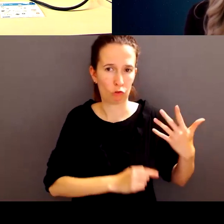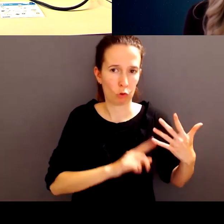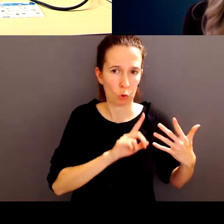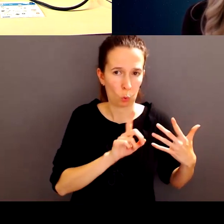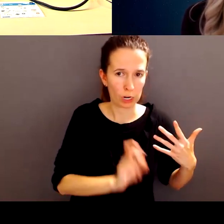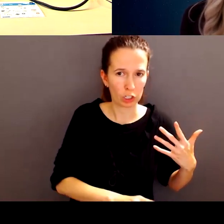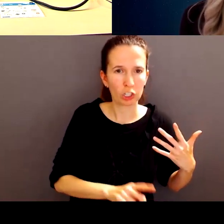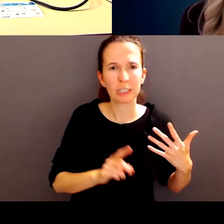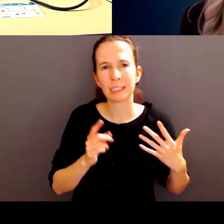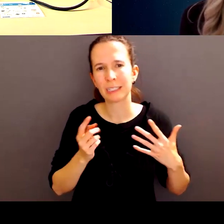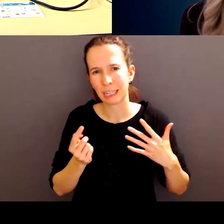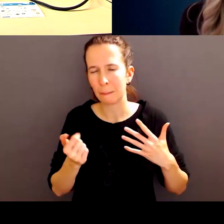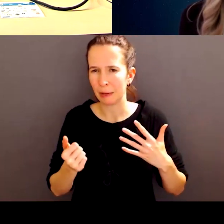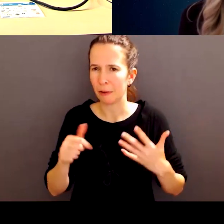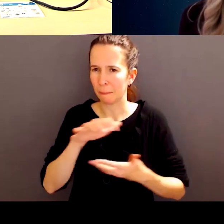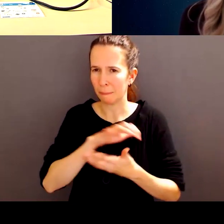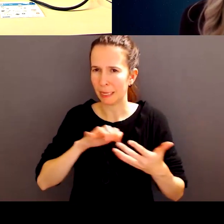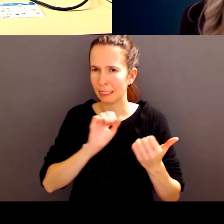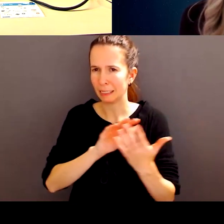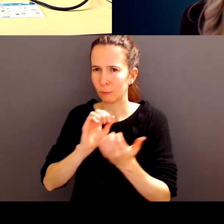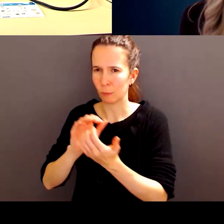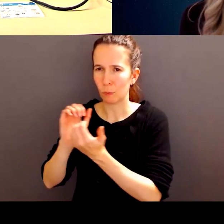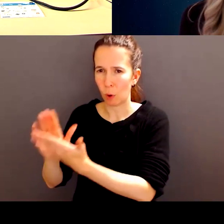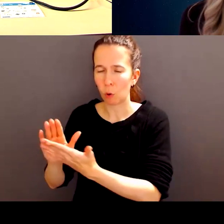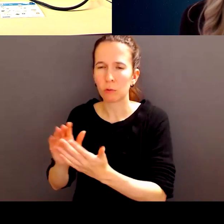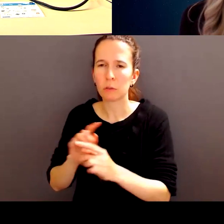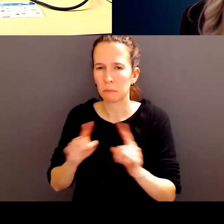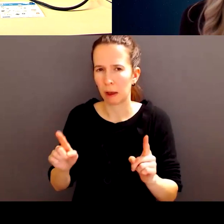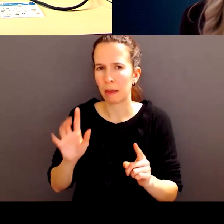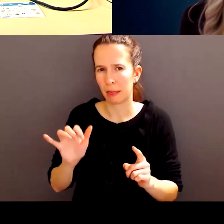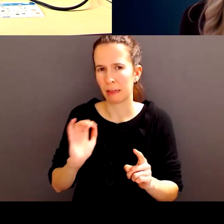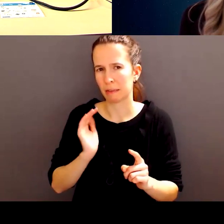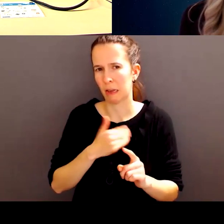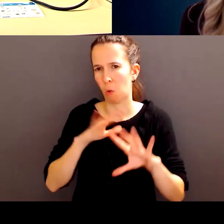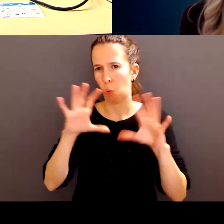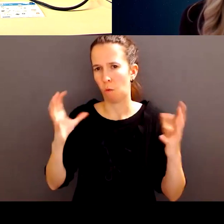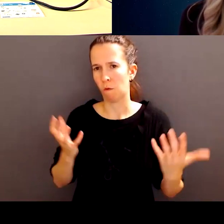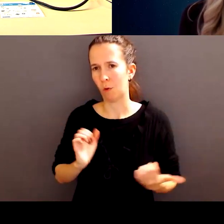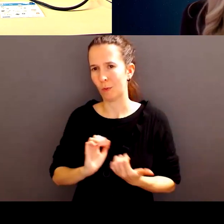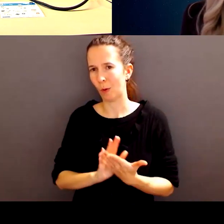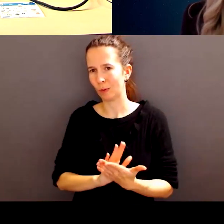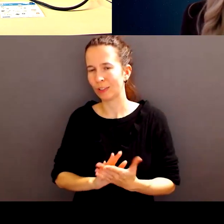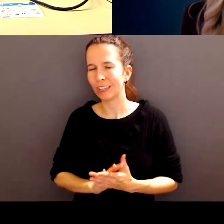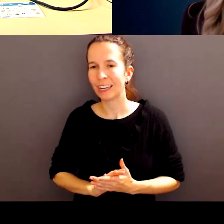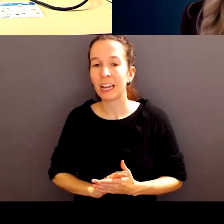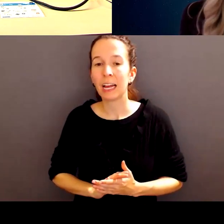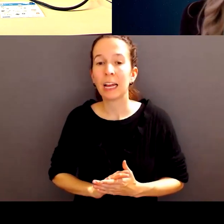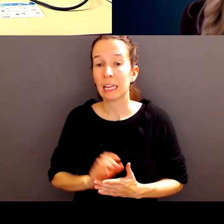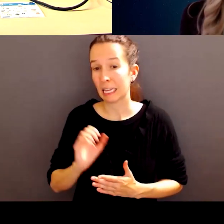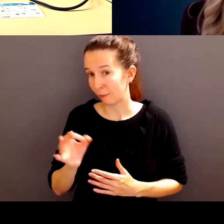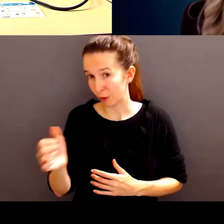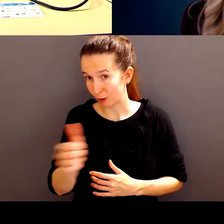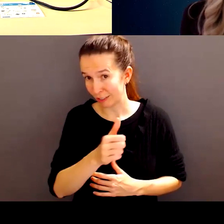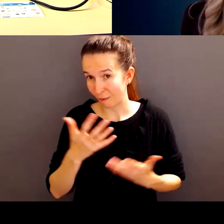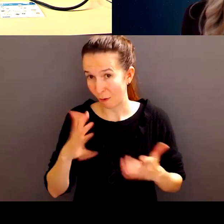a mixed bag, but that's really how we're approaching it. So again, if you're doing research in this space